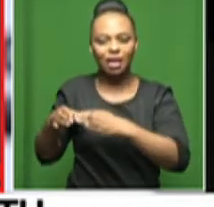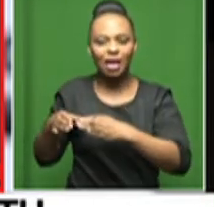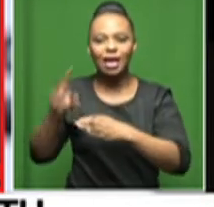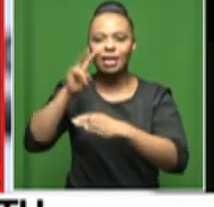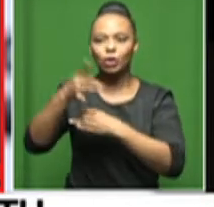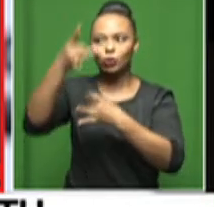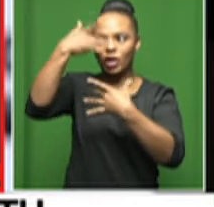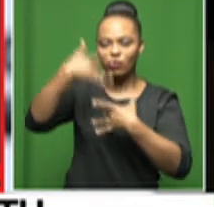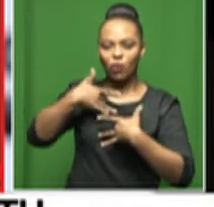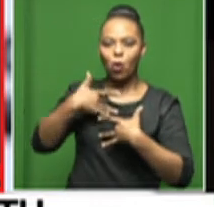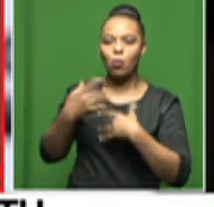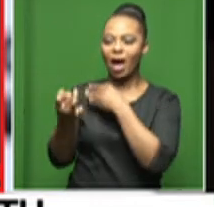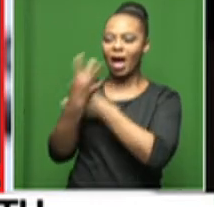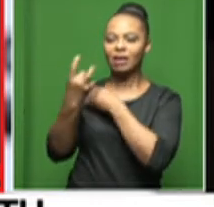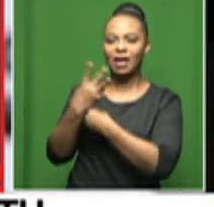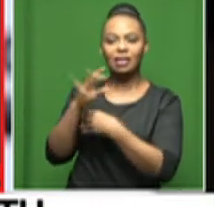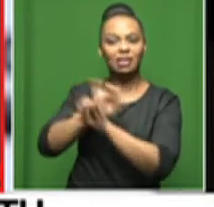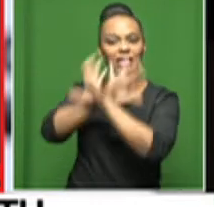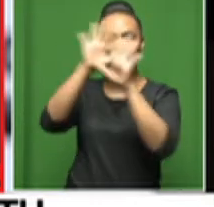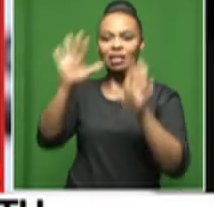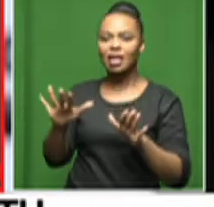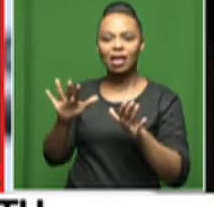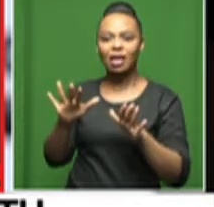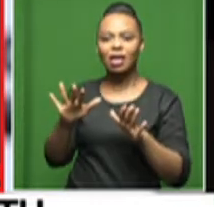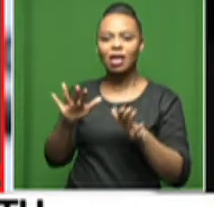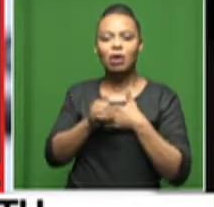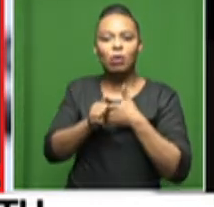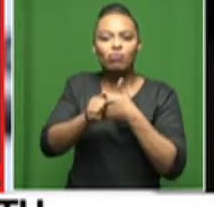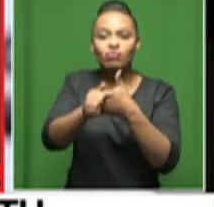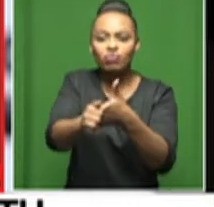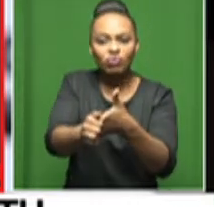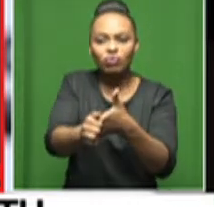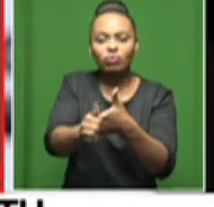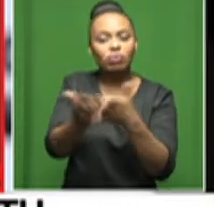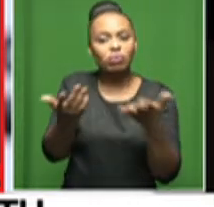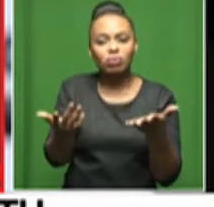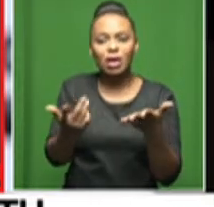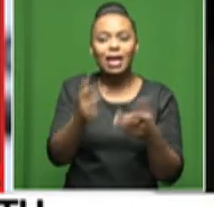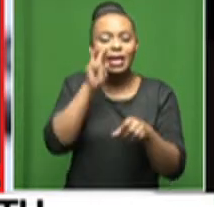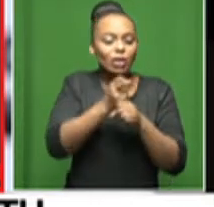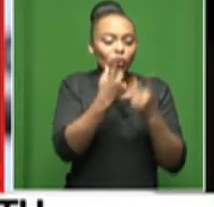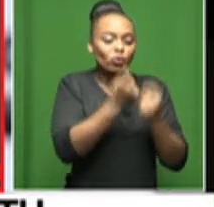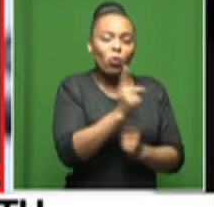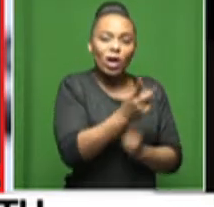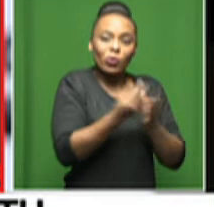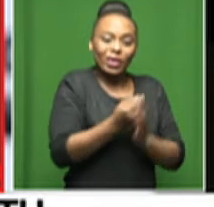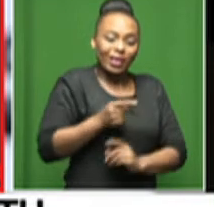clear indication as to what we need to do,